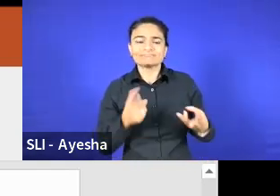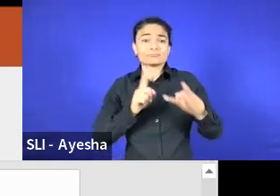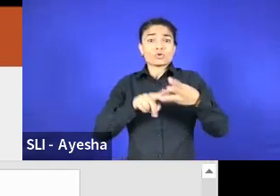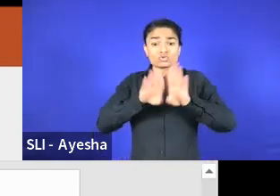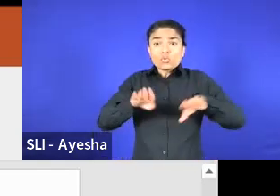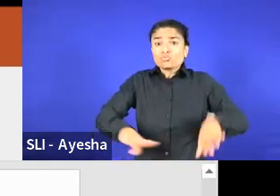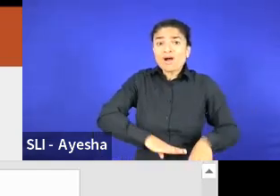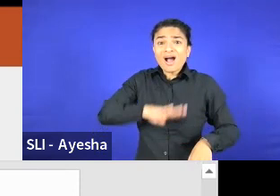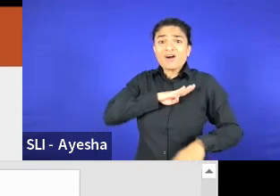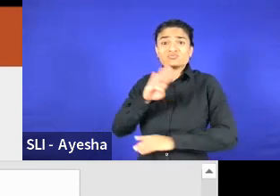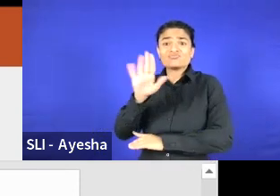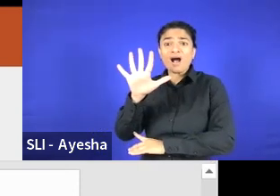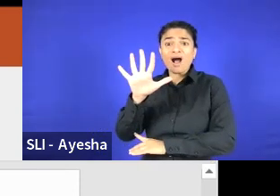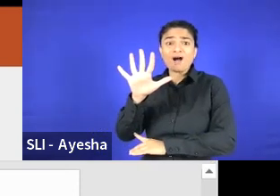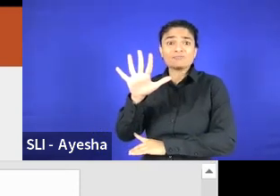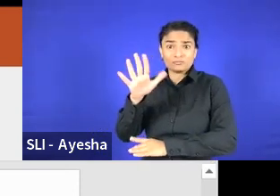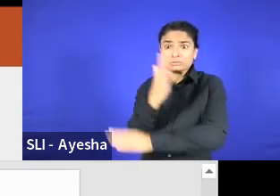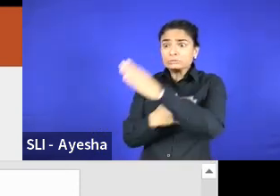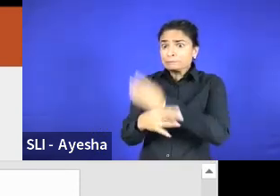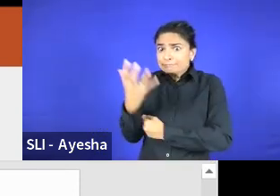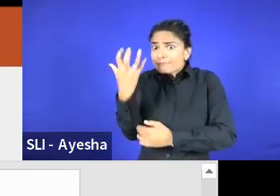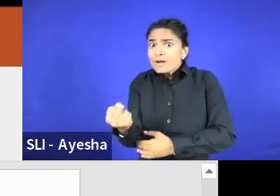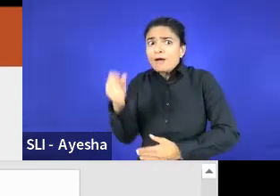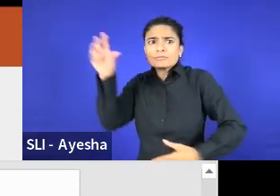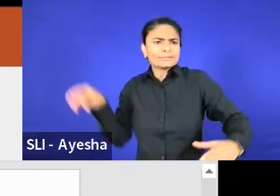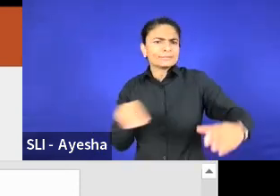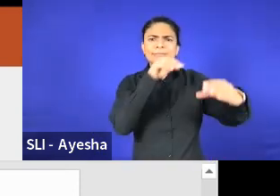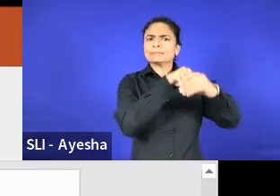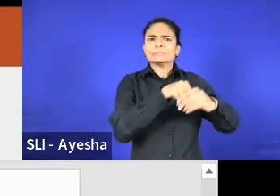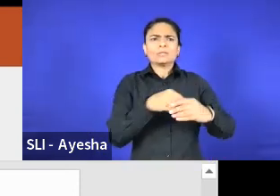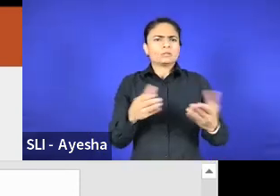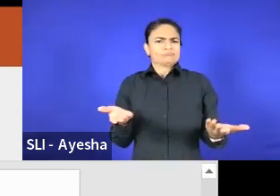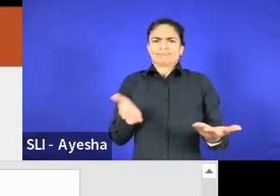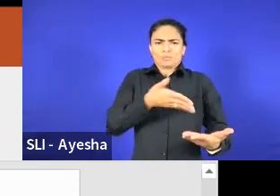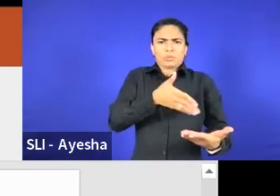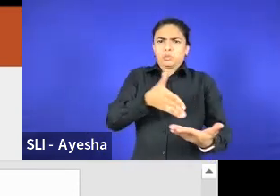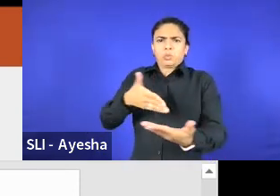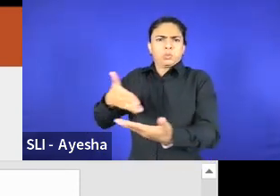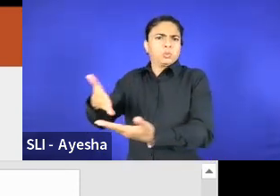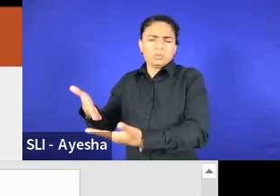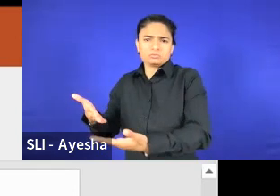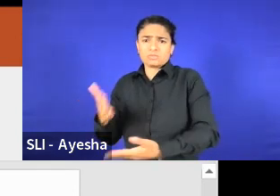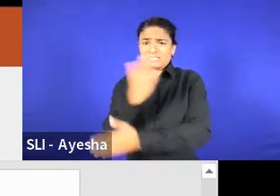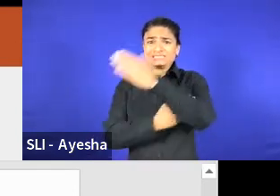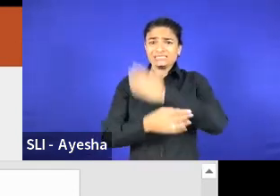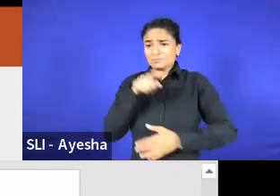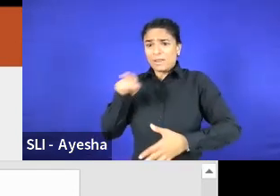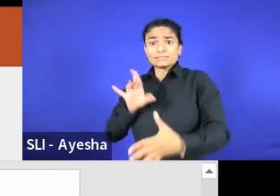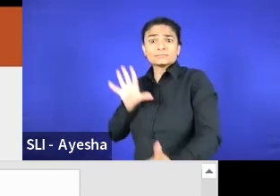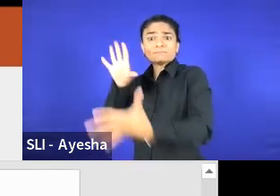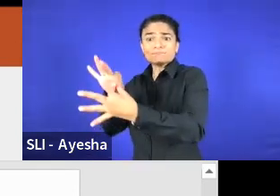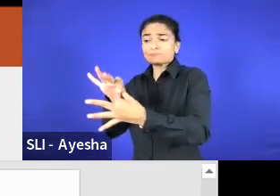protection. So in order to address the higher issues, the government